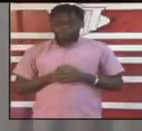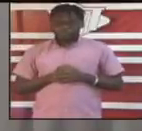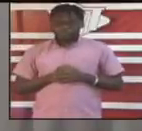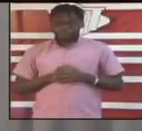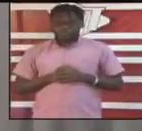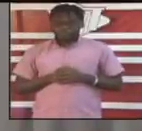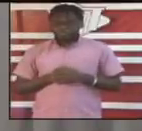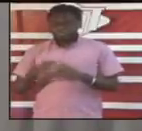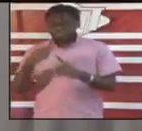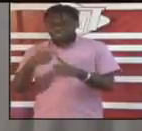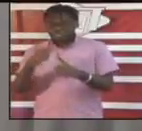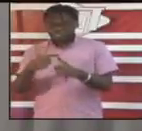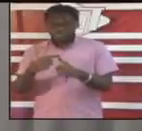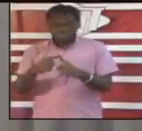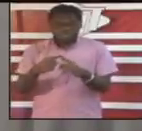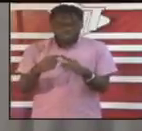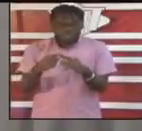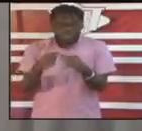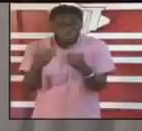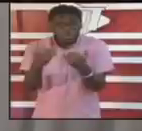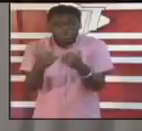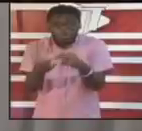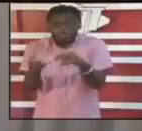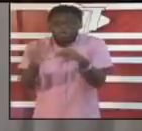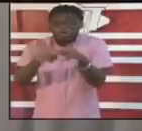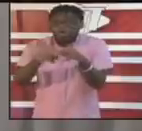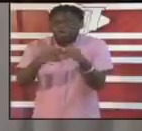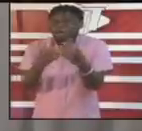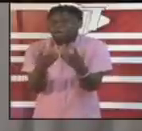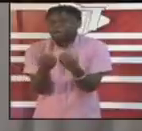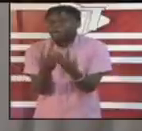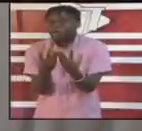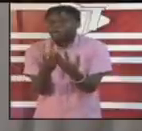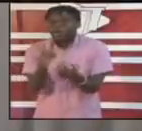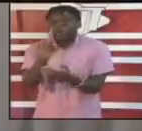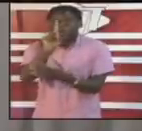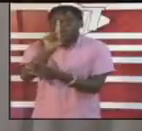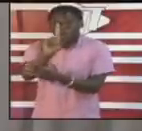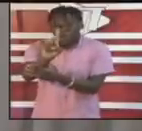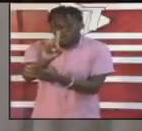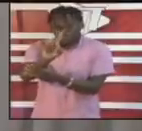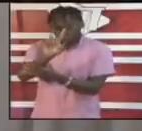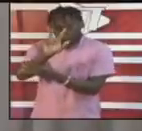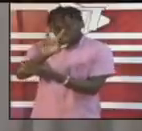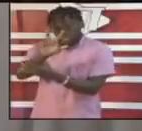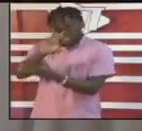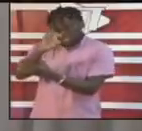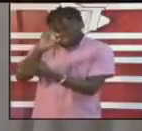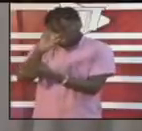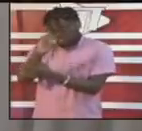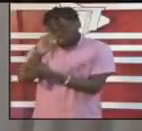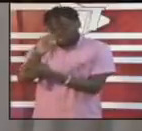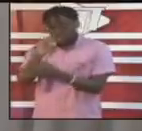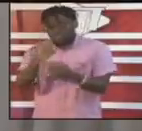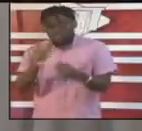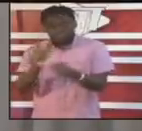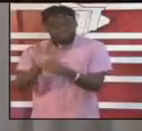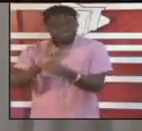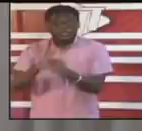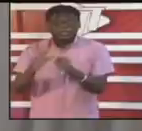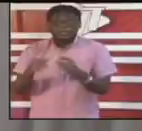now increased as of yesterday to 130, with our last 4 cases coming within the last 24 hours. Total number